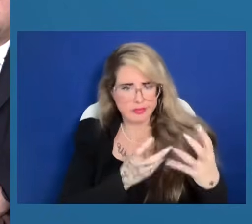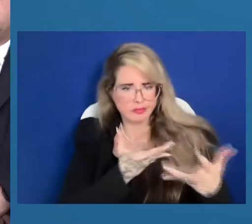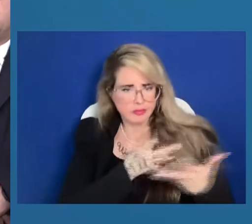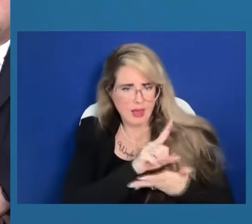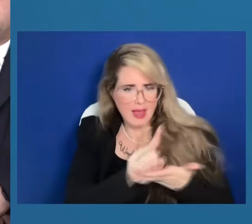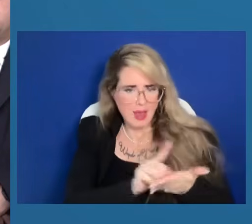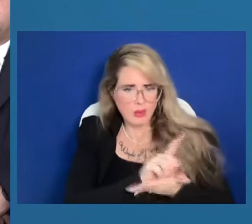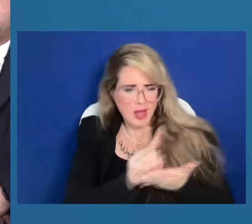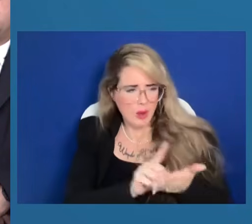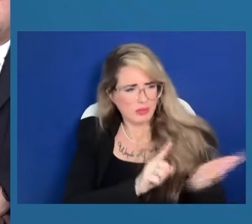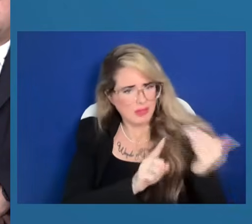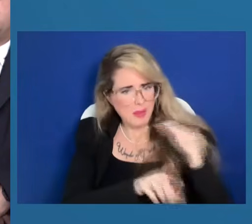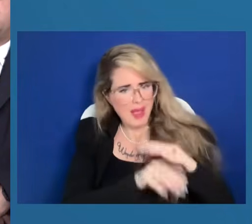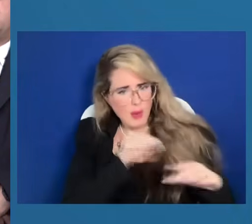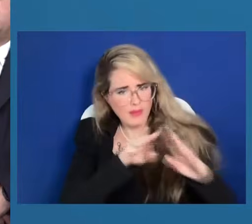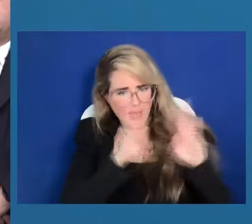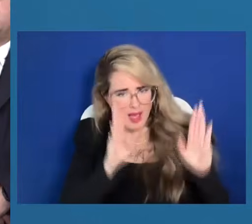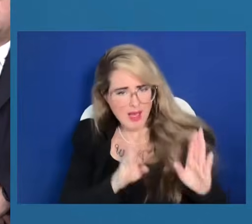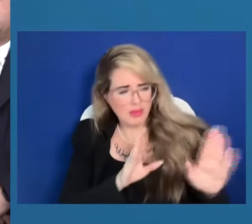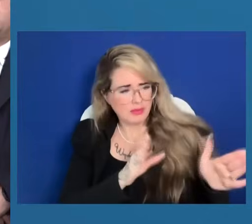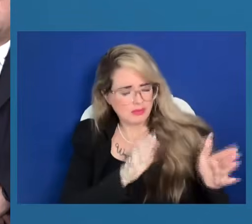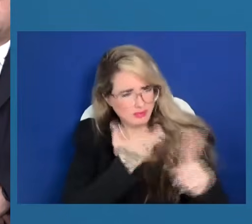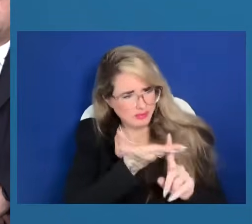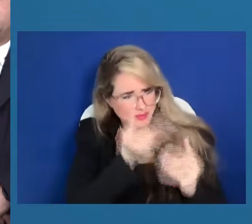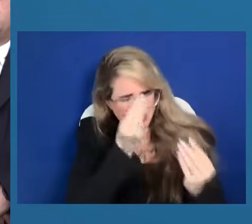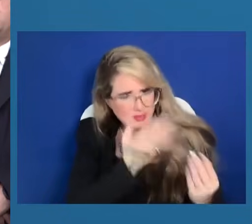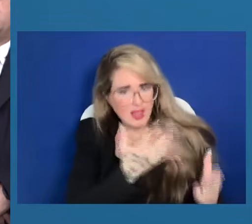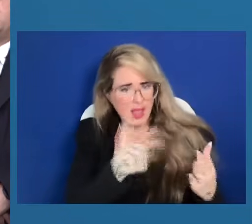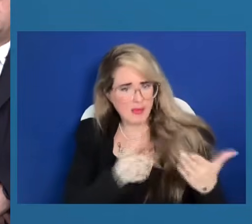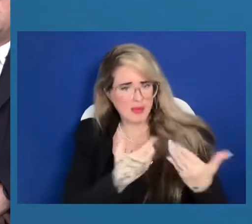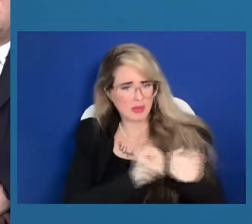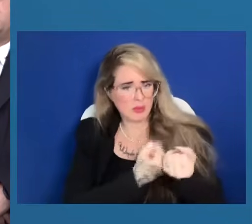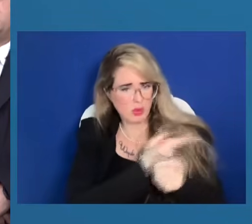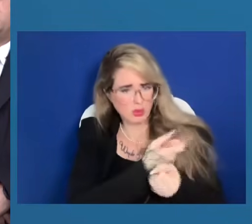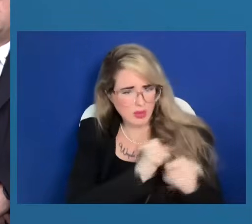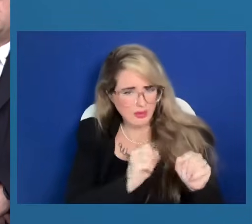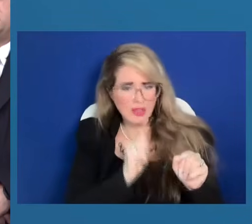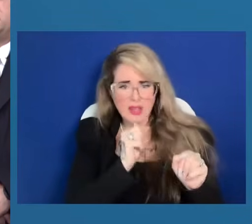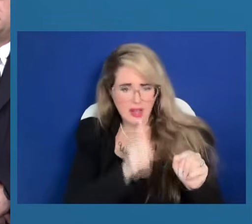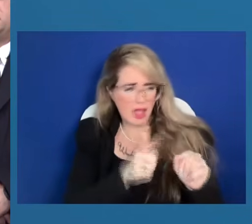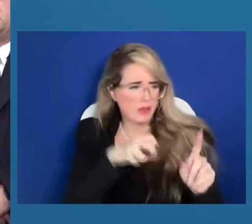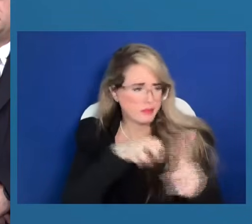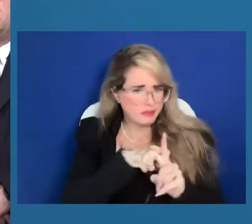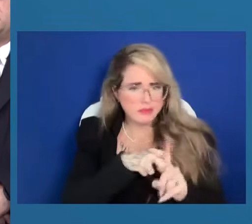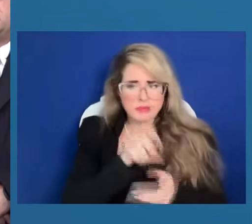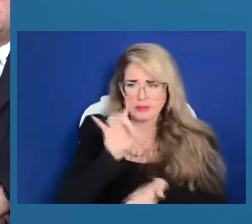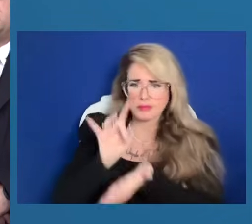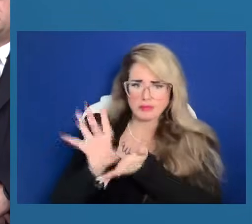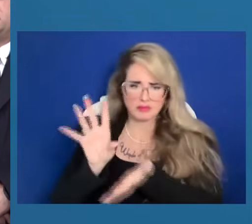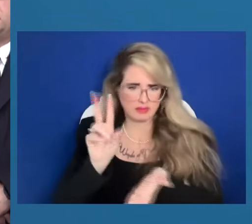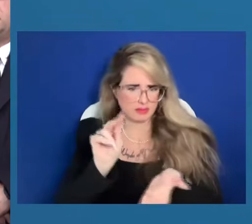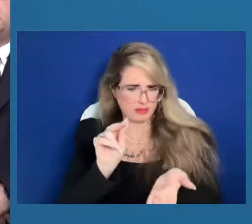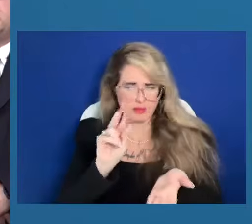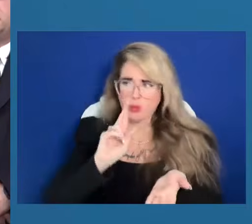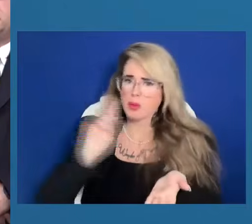a house, to let them know that they're there for their safety, not there to deport them. Trust directly impacts public safety. When